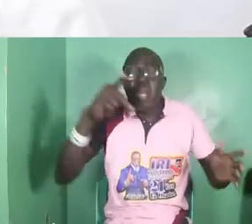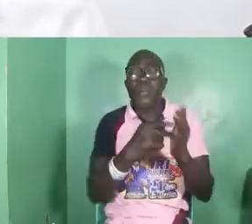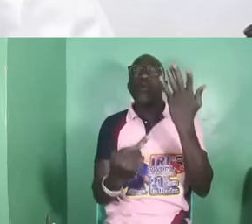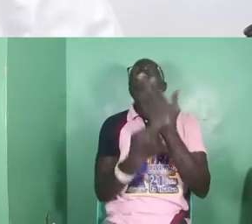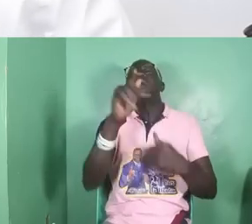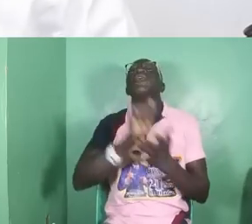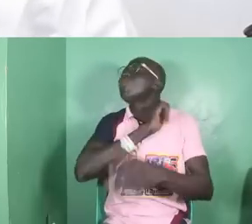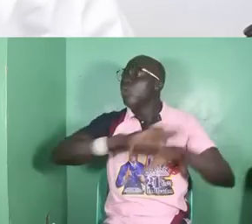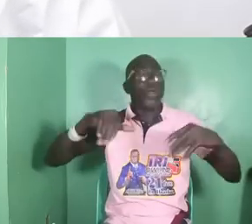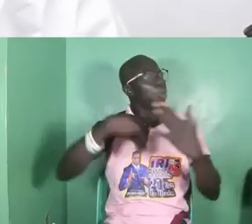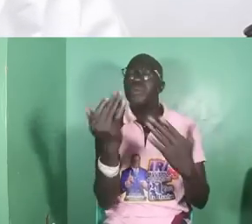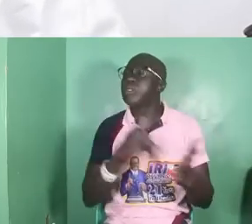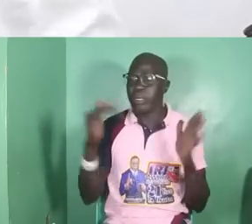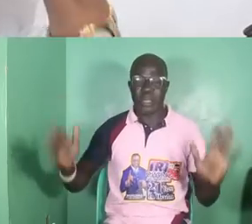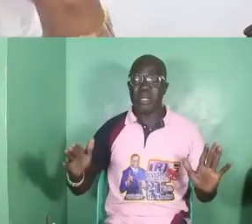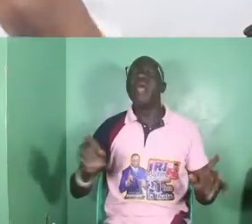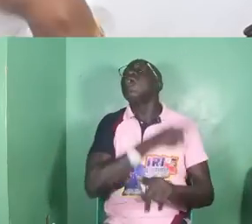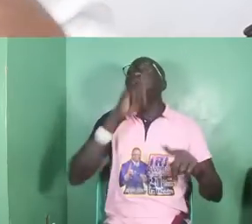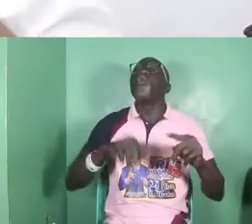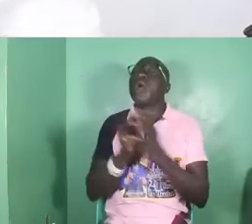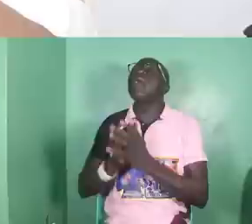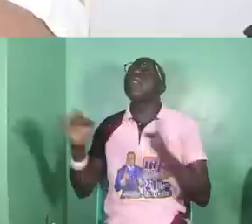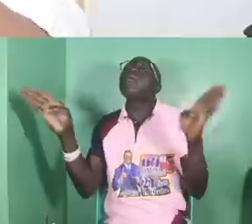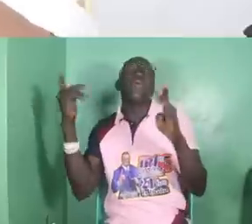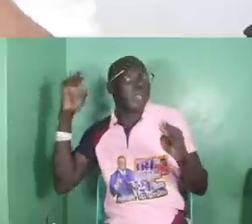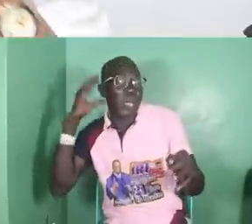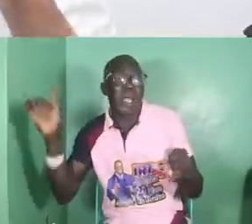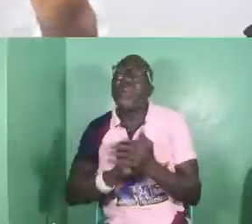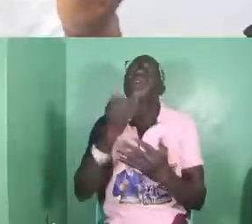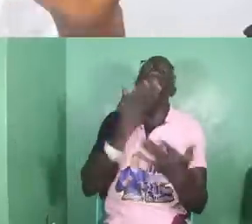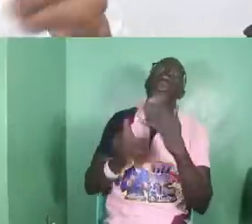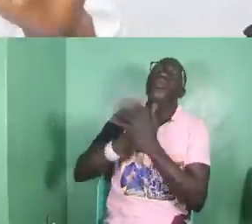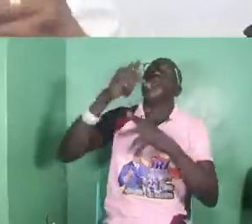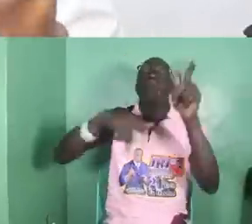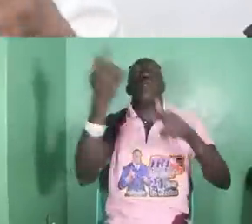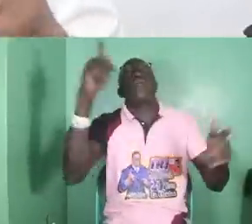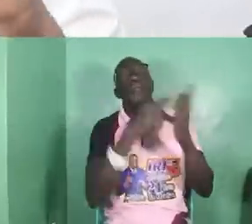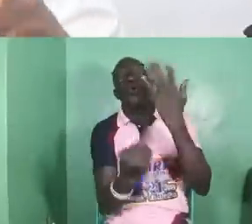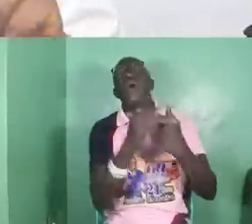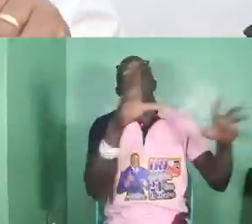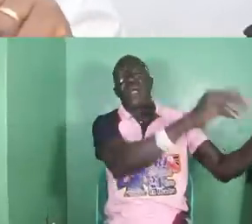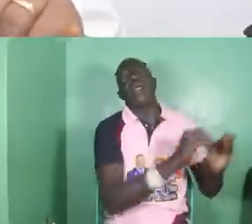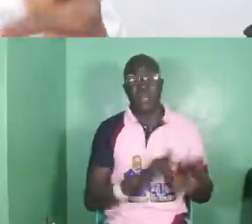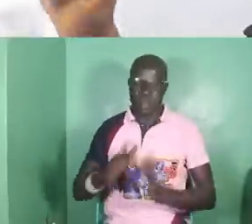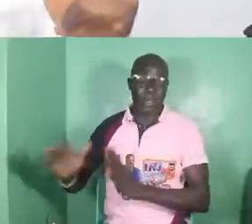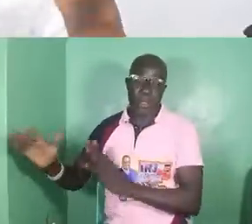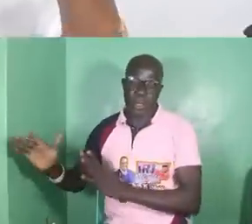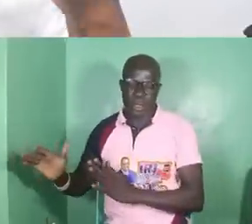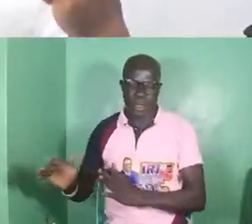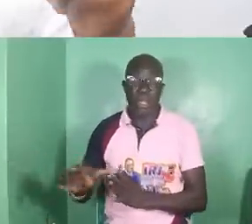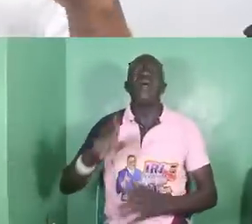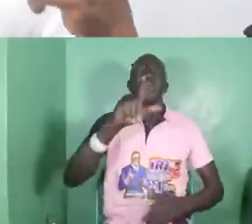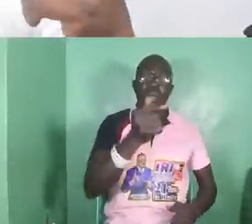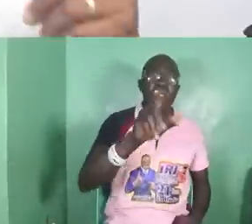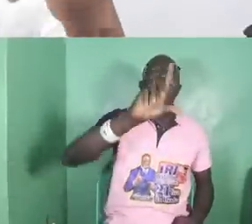No, such a program that I'm not missing. You're not missing. You're not missing. You're not missing. You're not missing. You're not missing. You're not missing. You're not missing.